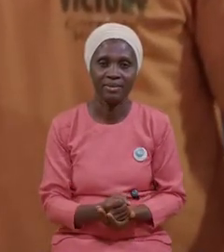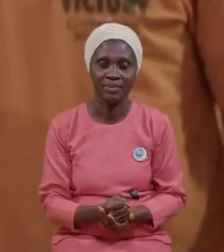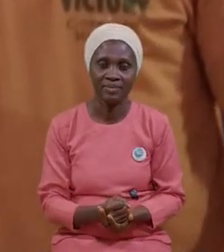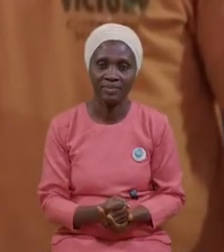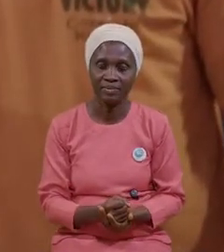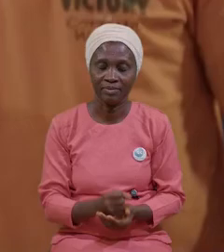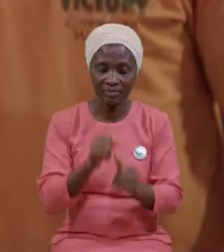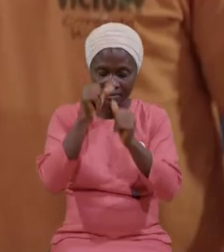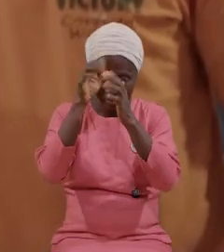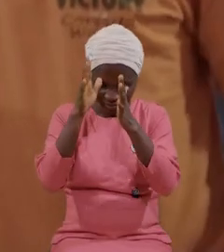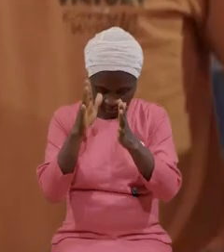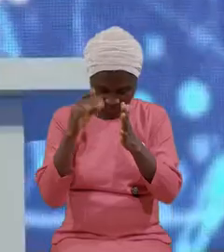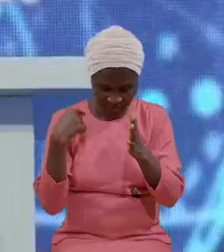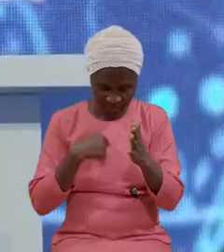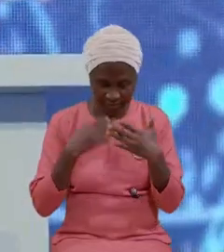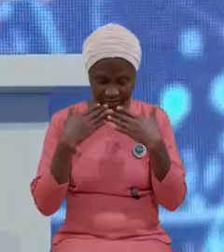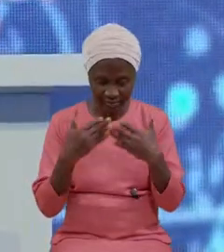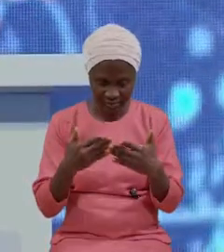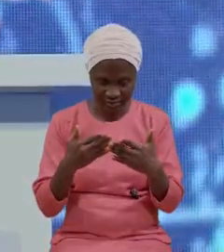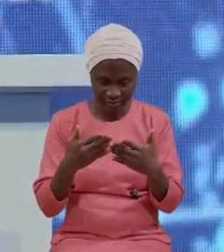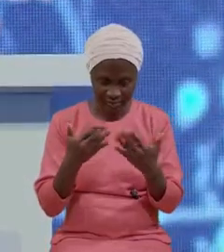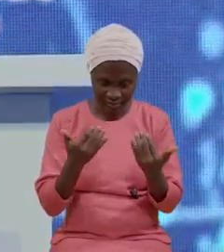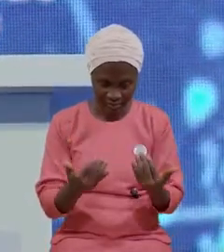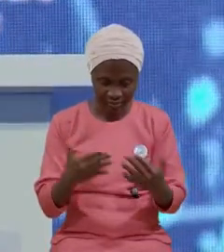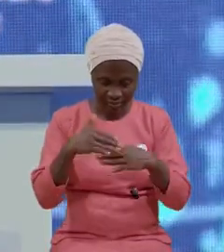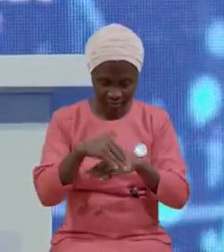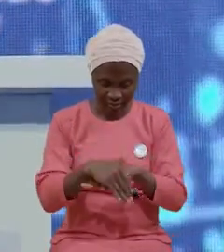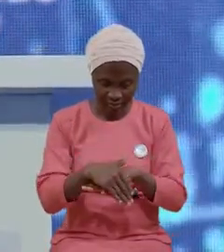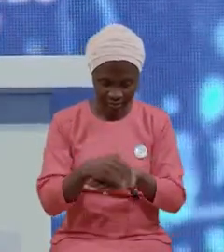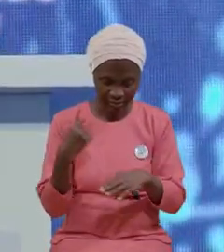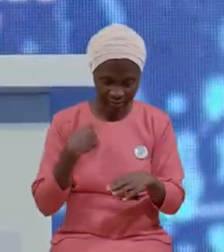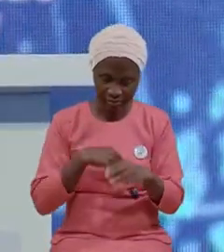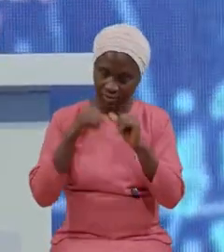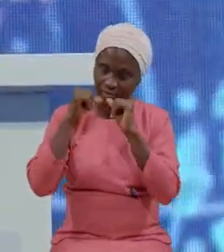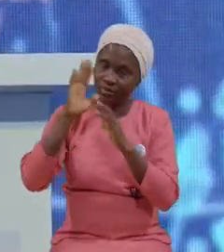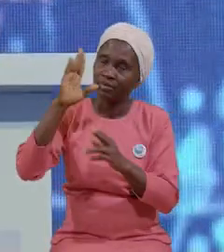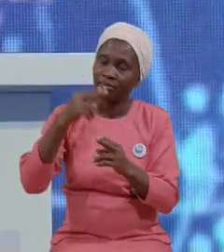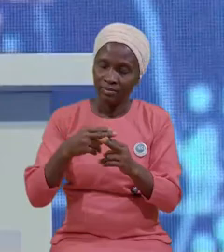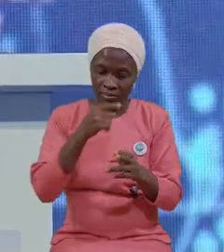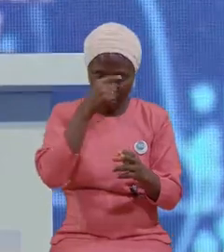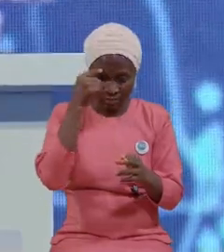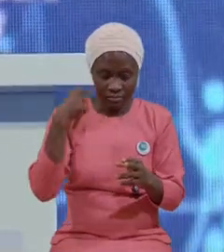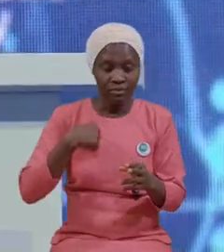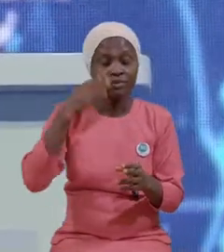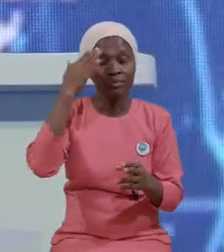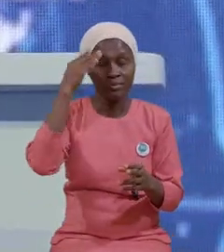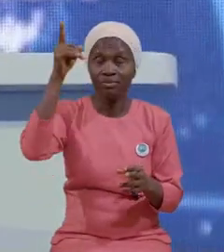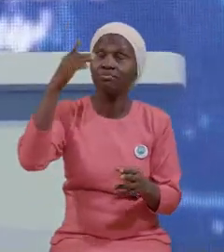Father, we thank you tonight. We bless your name because we know you are good.